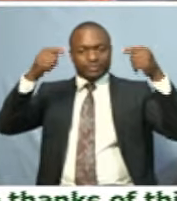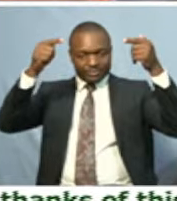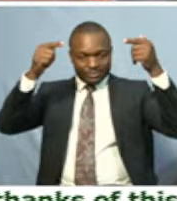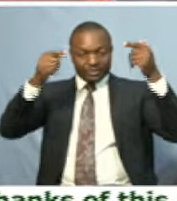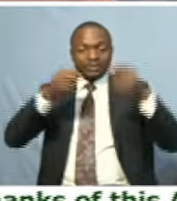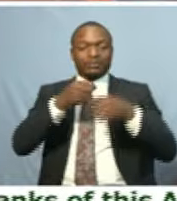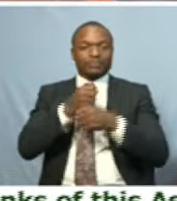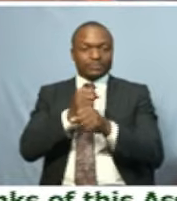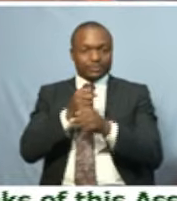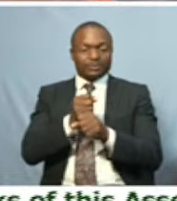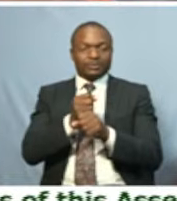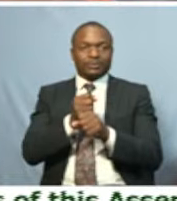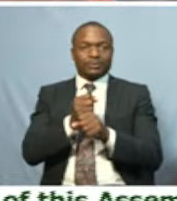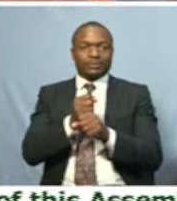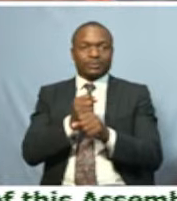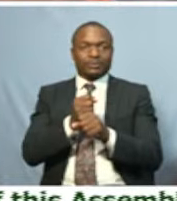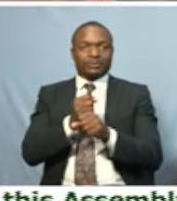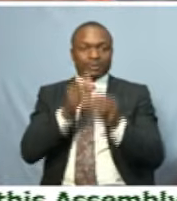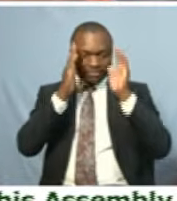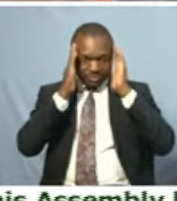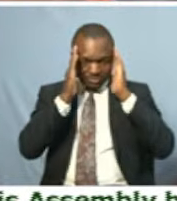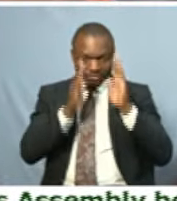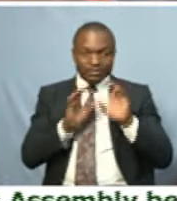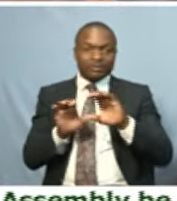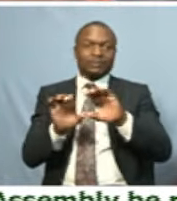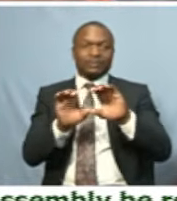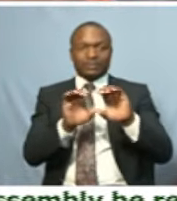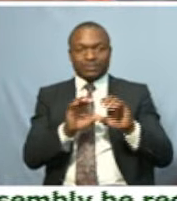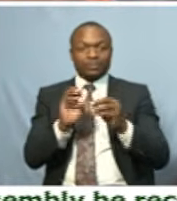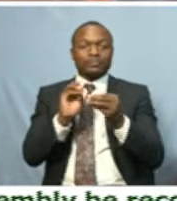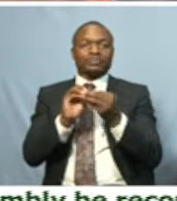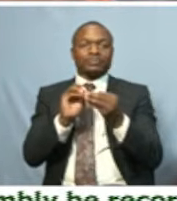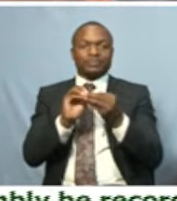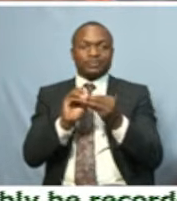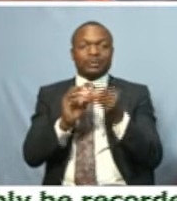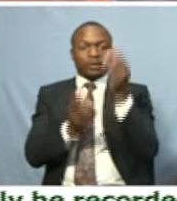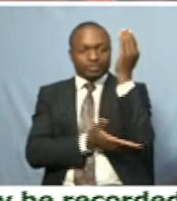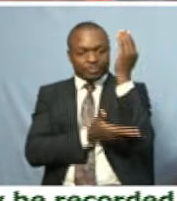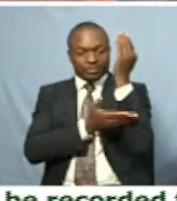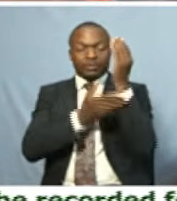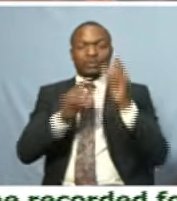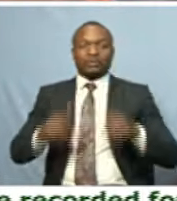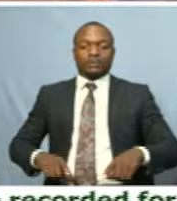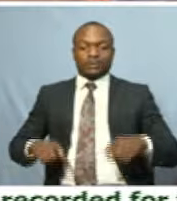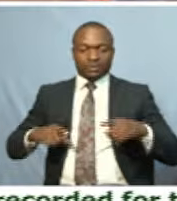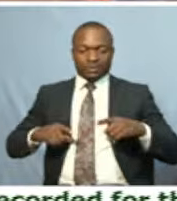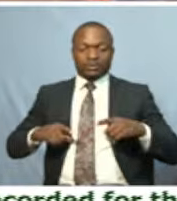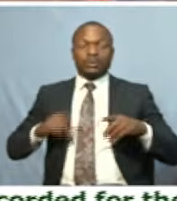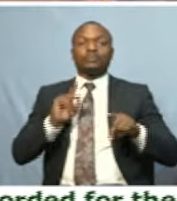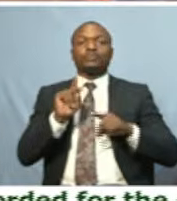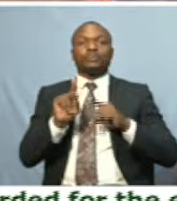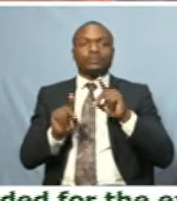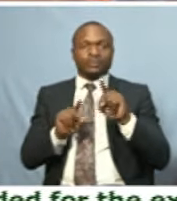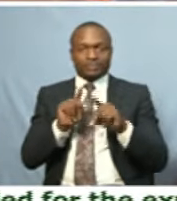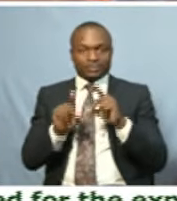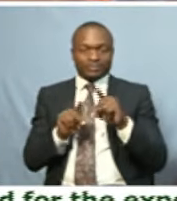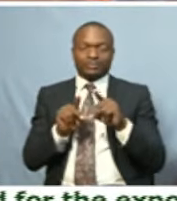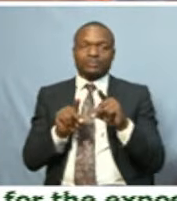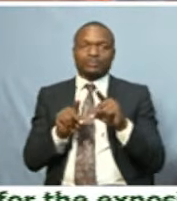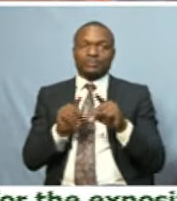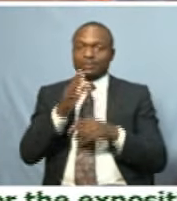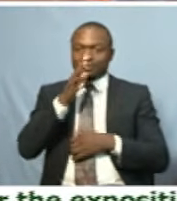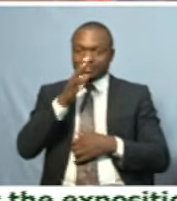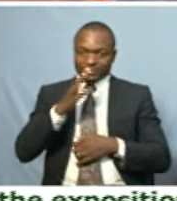been made, we must remain committed to doing even more to advance welfare and well-being of our people.